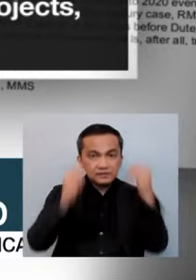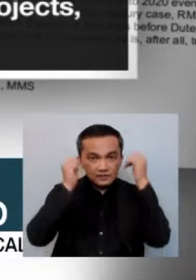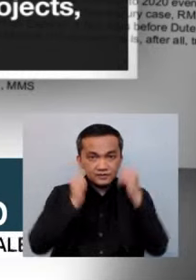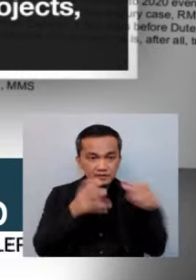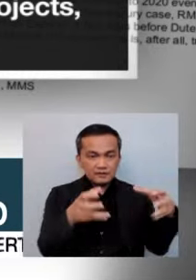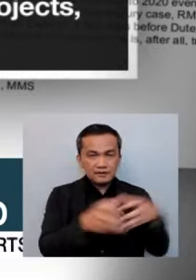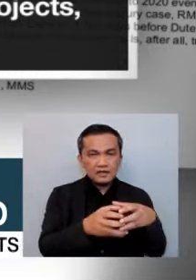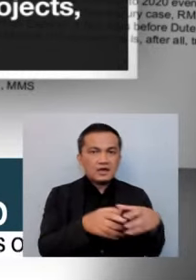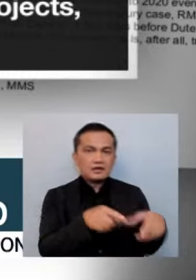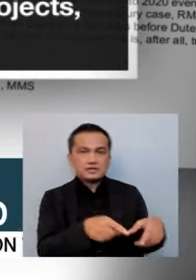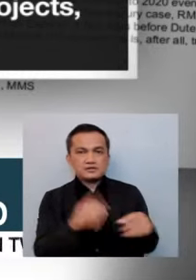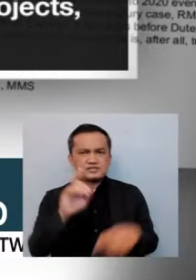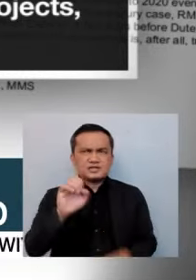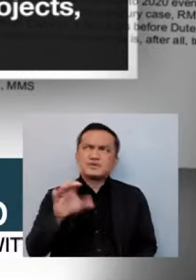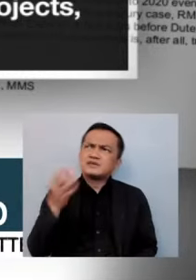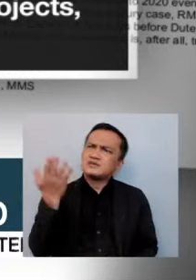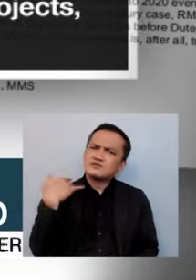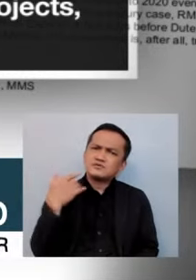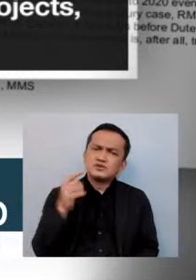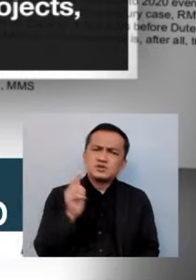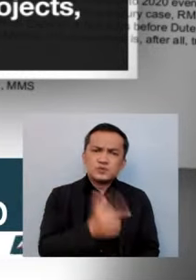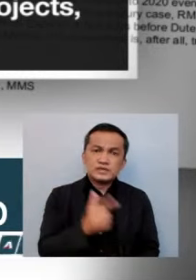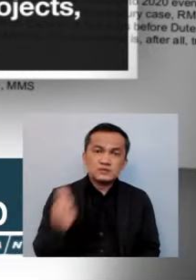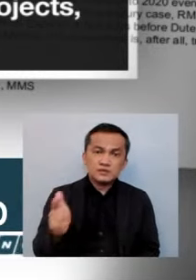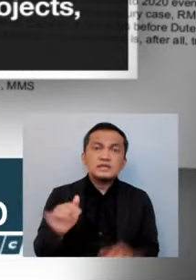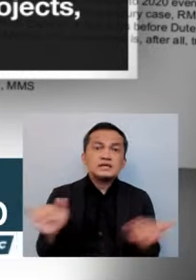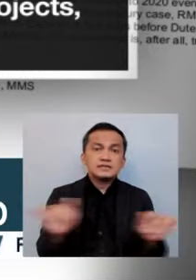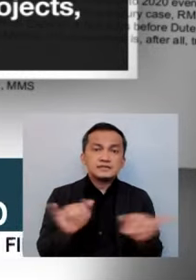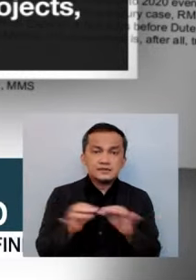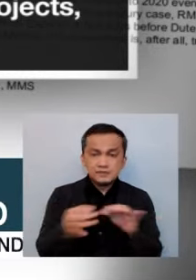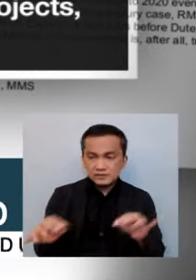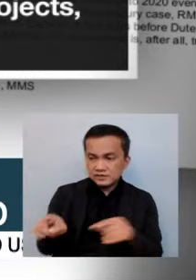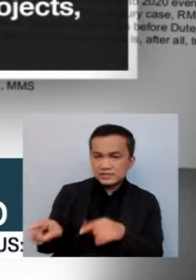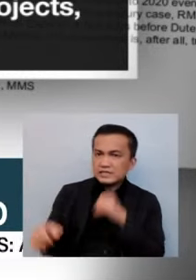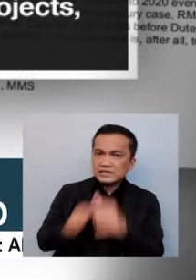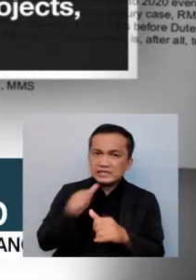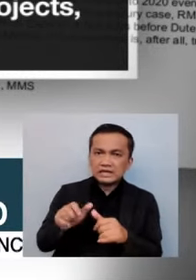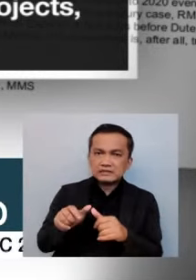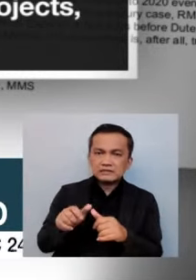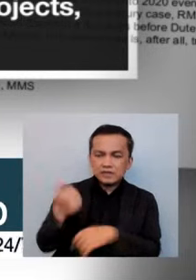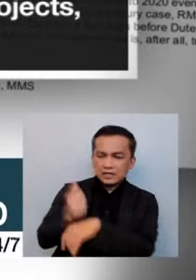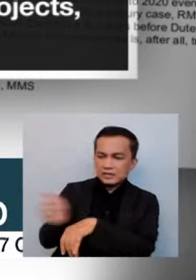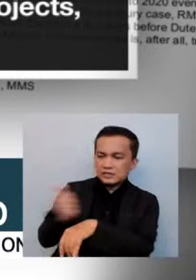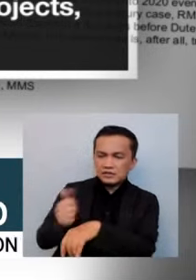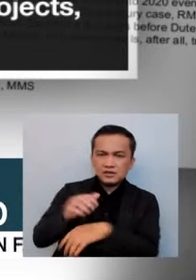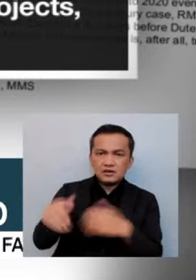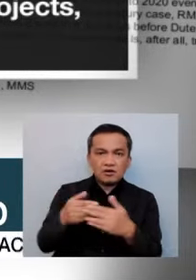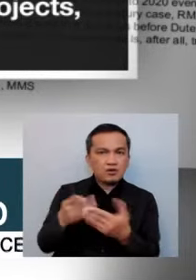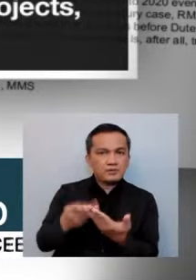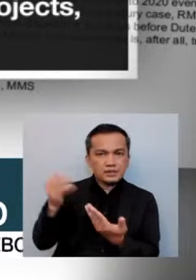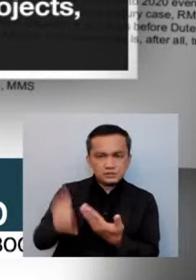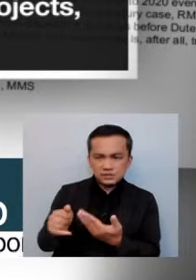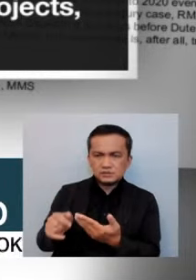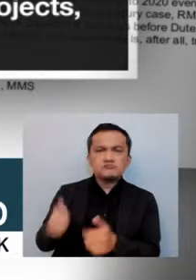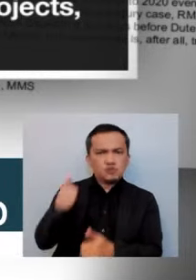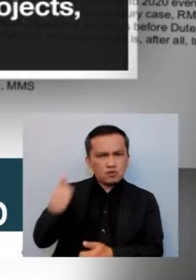terrorist groups in December 2020. In the same statement, RMP denied this allegation, saying that all its projects are well